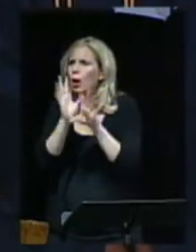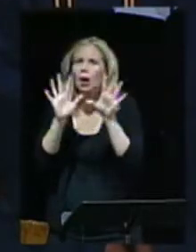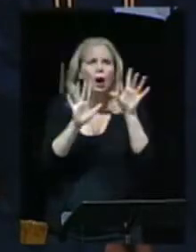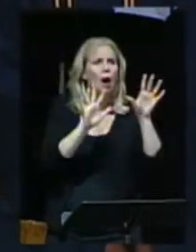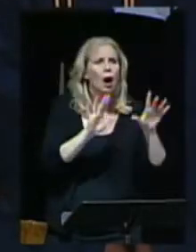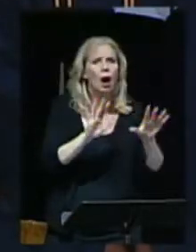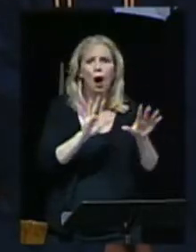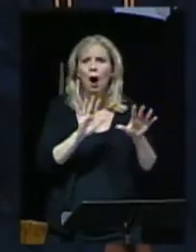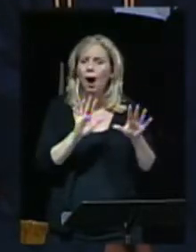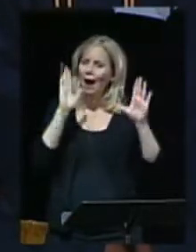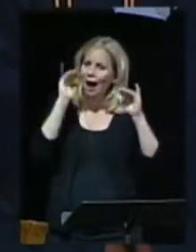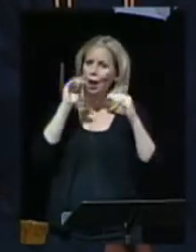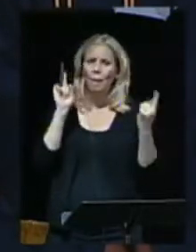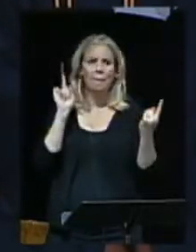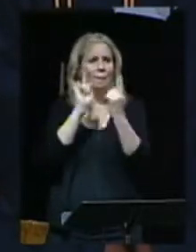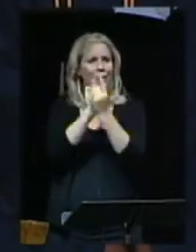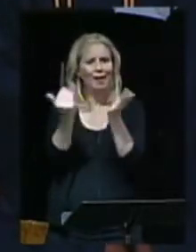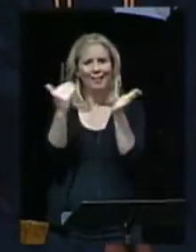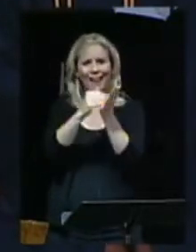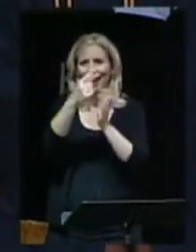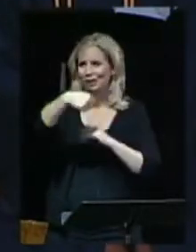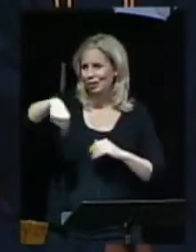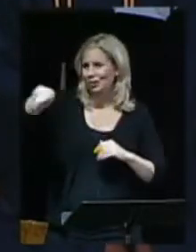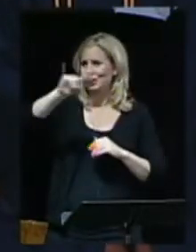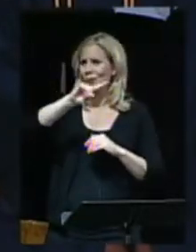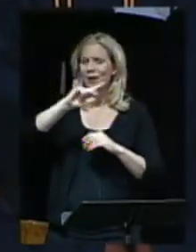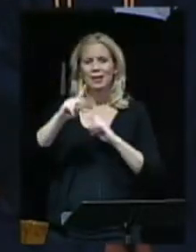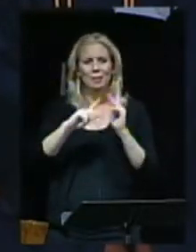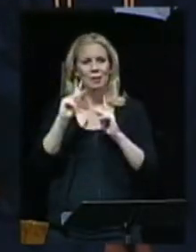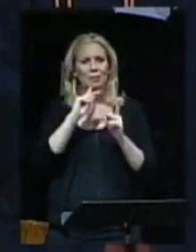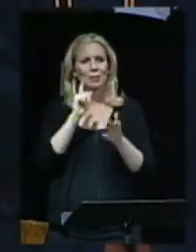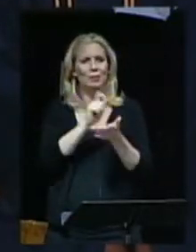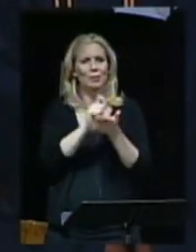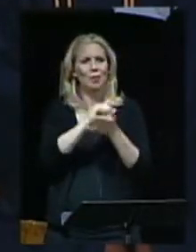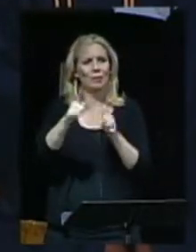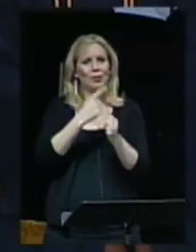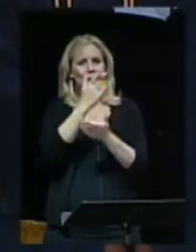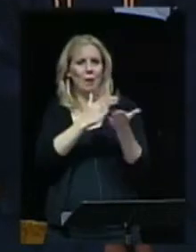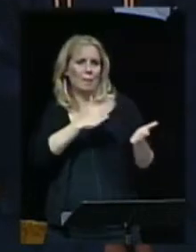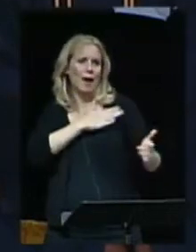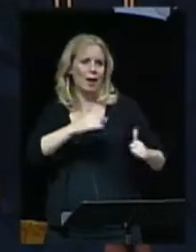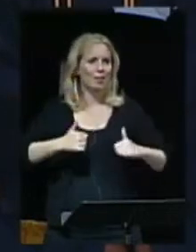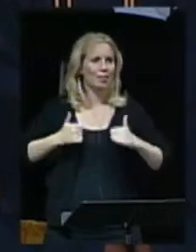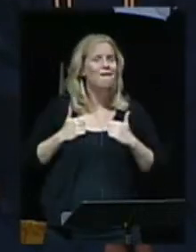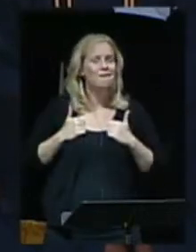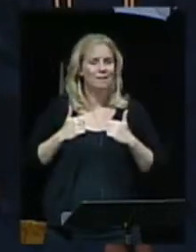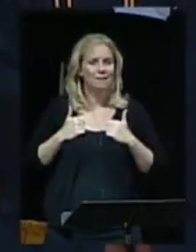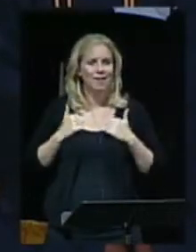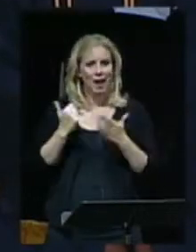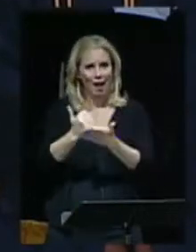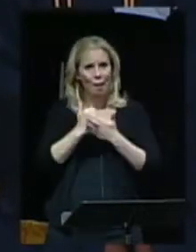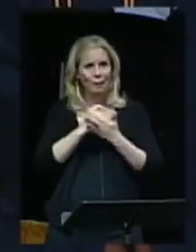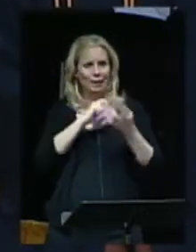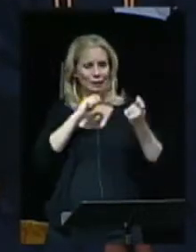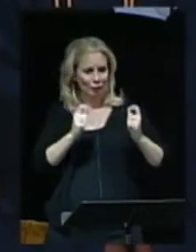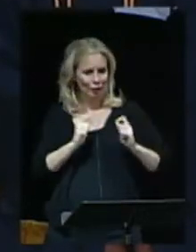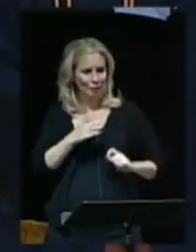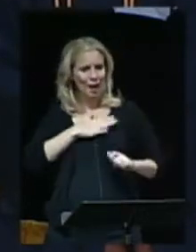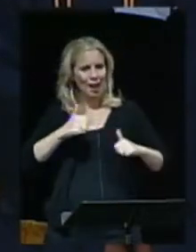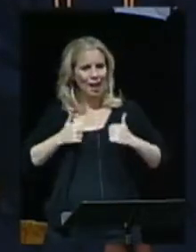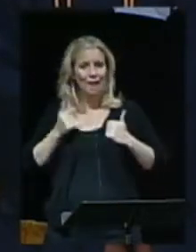someday run back into you. You, the people that wrote the first part of my story. You, the members of the class of